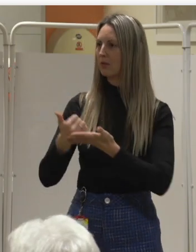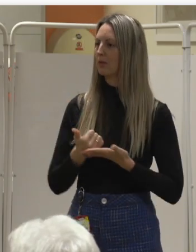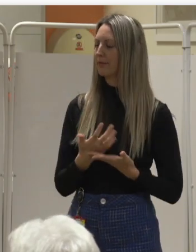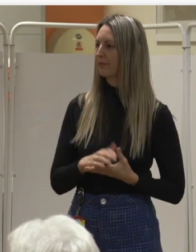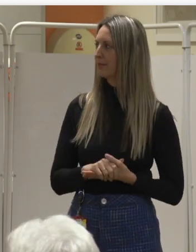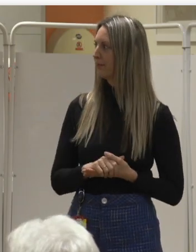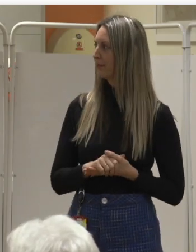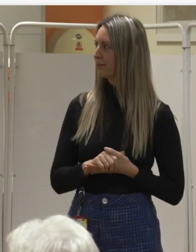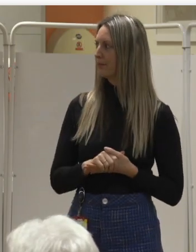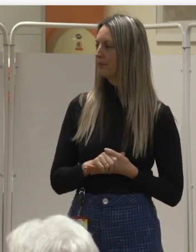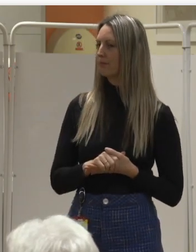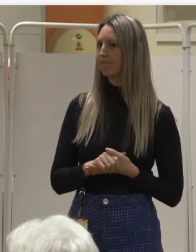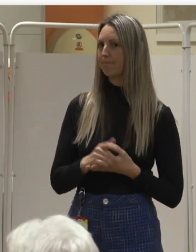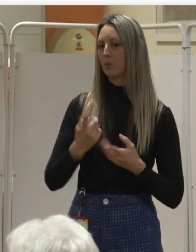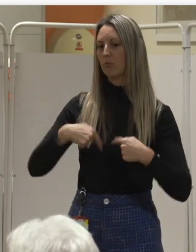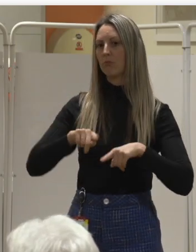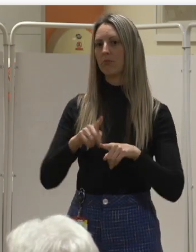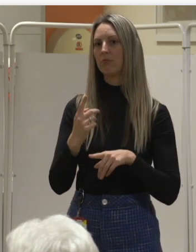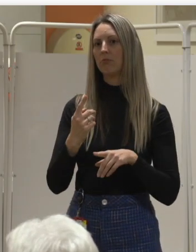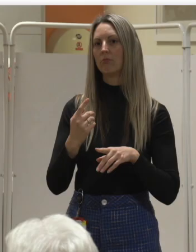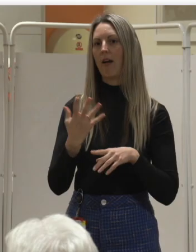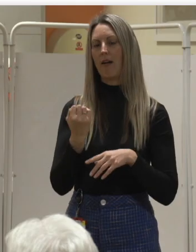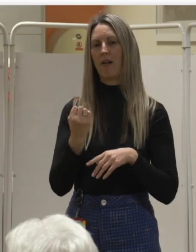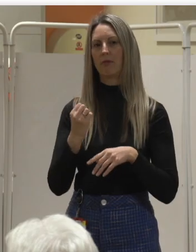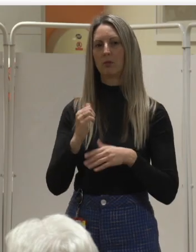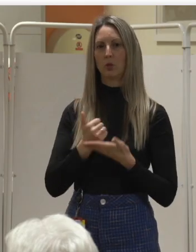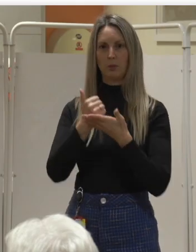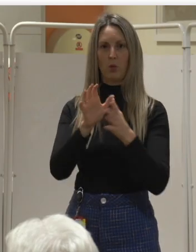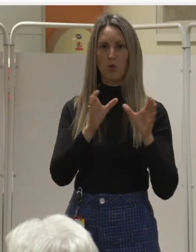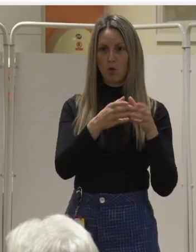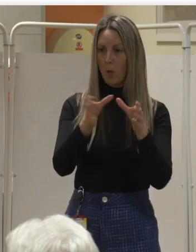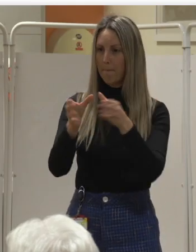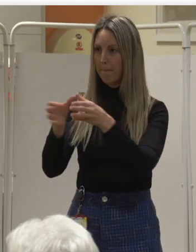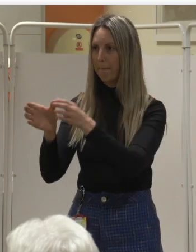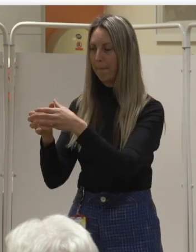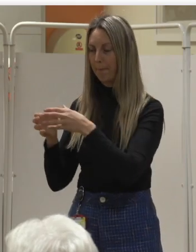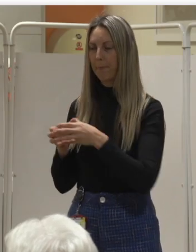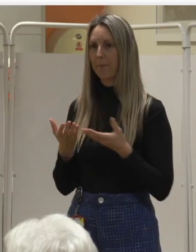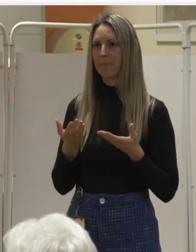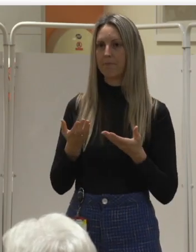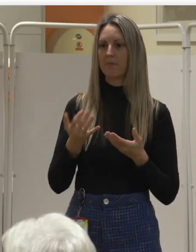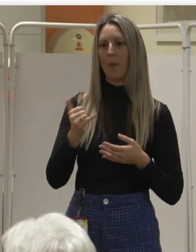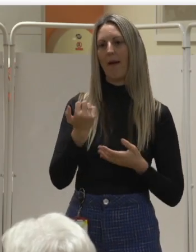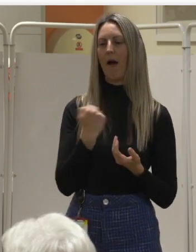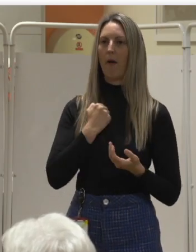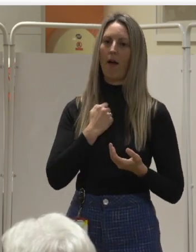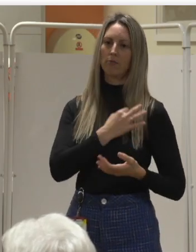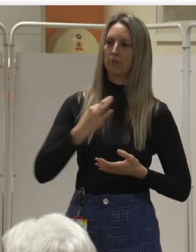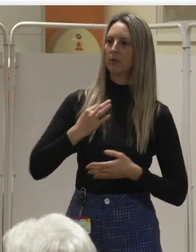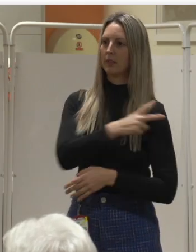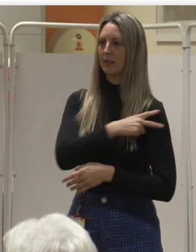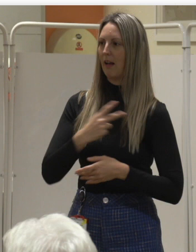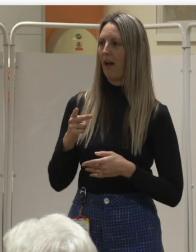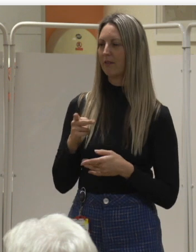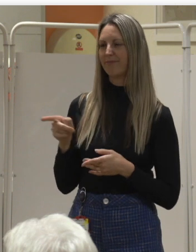we fund a lot of support groups. So where our clinical staff want our patients to have